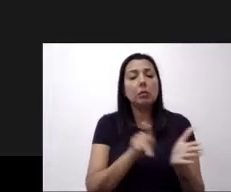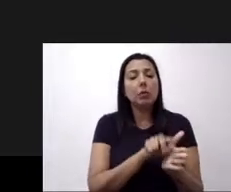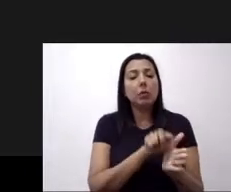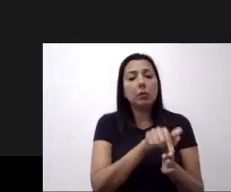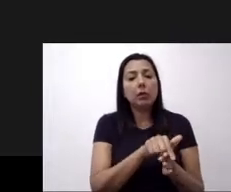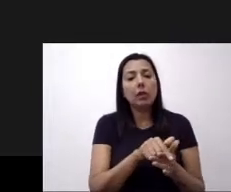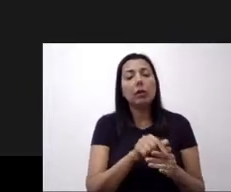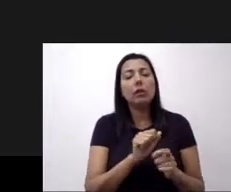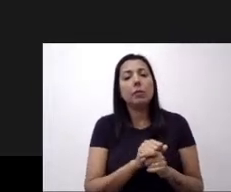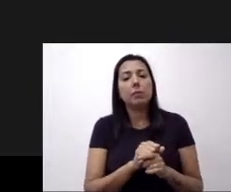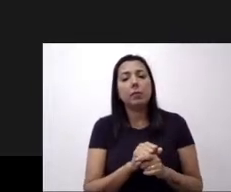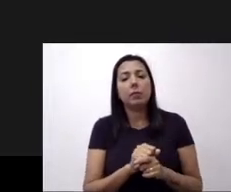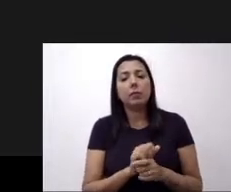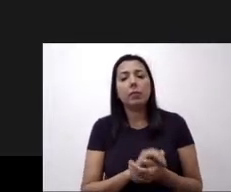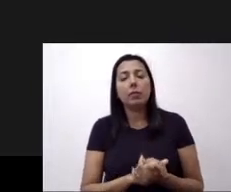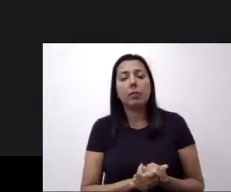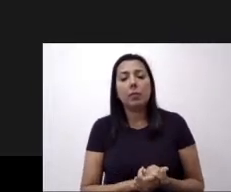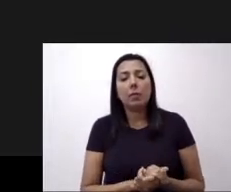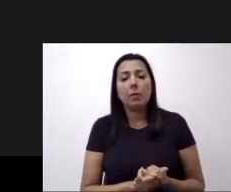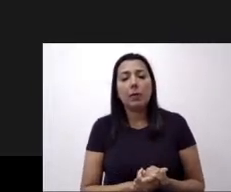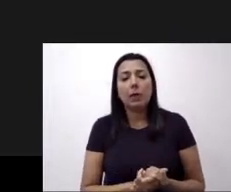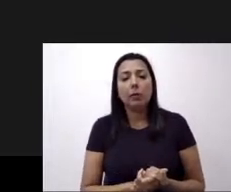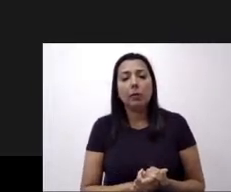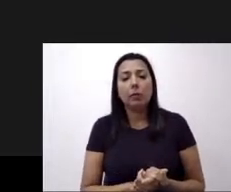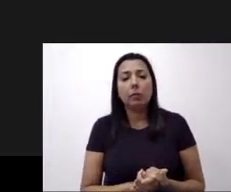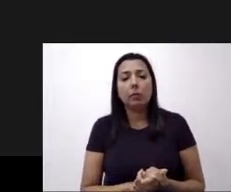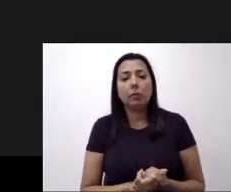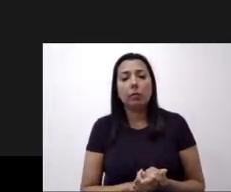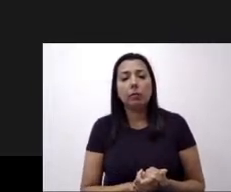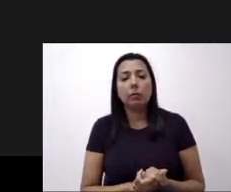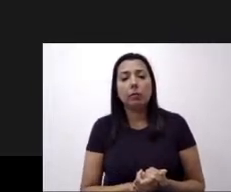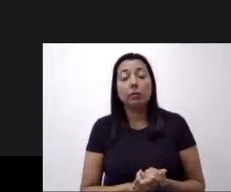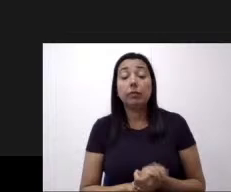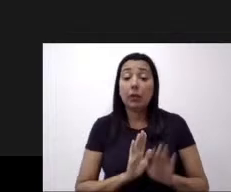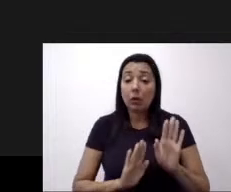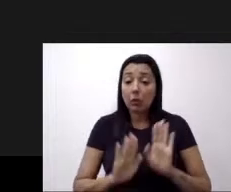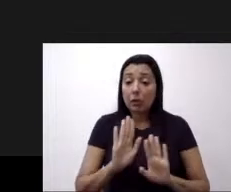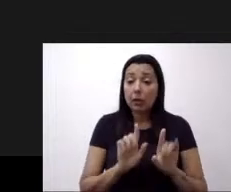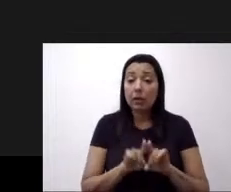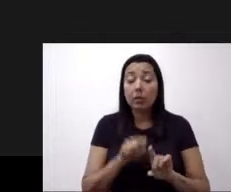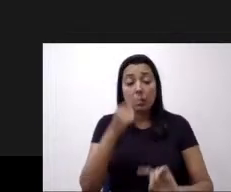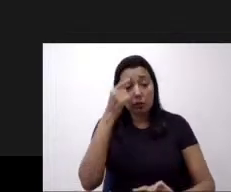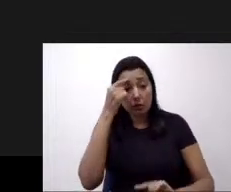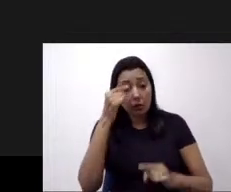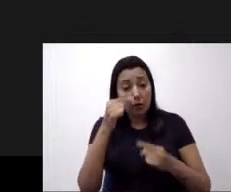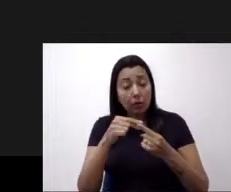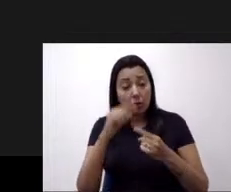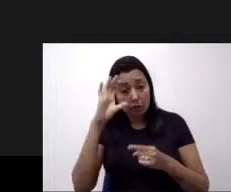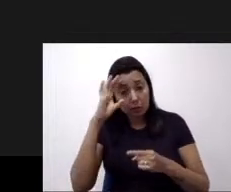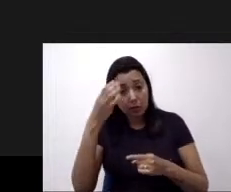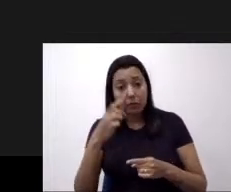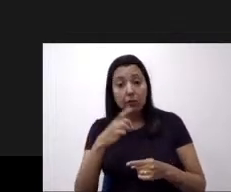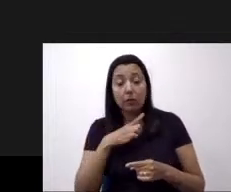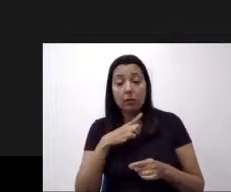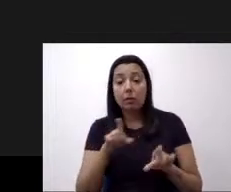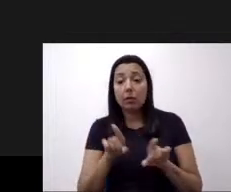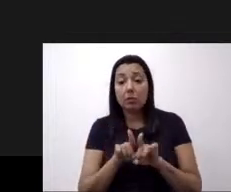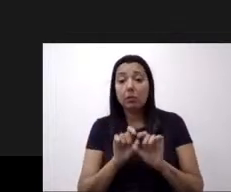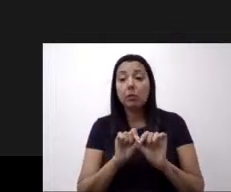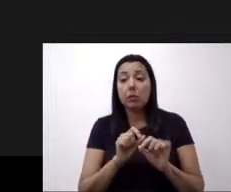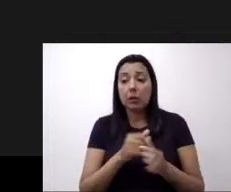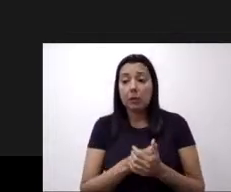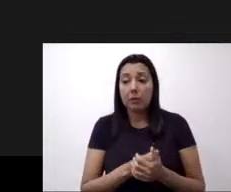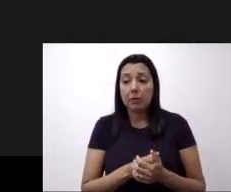Be careful, according to the definition of gender policies given by Isabelle Engeli, Pierre Muller, and Tan-Nguyen